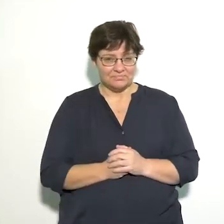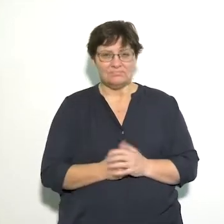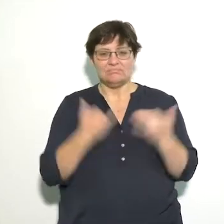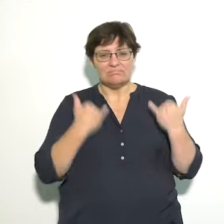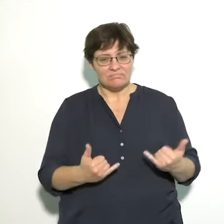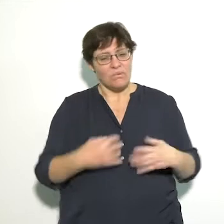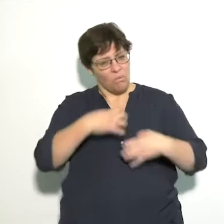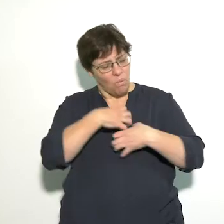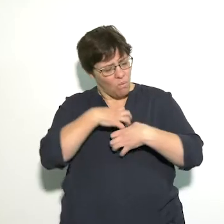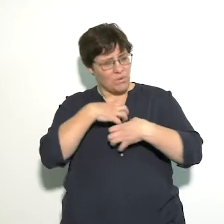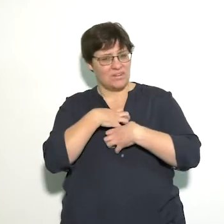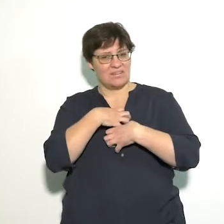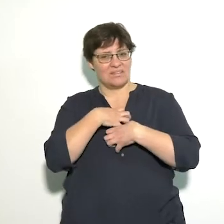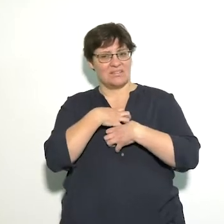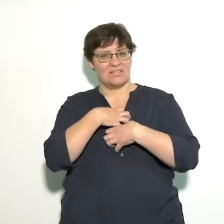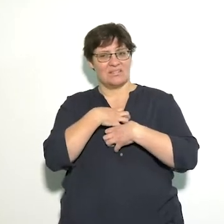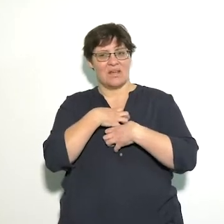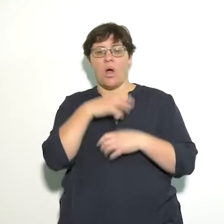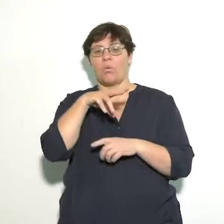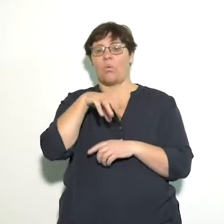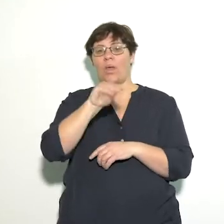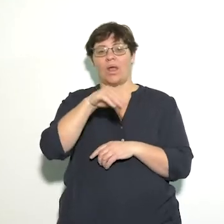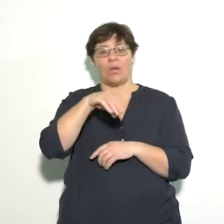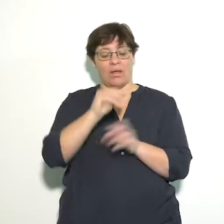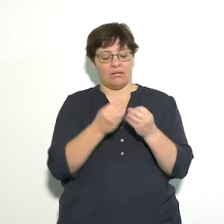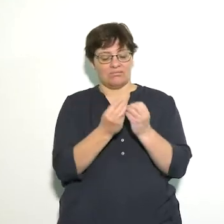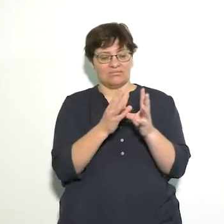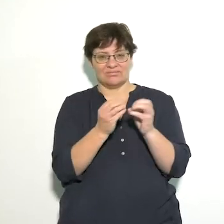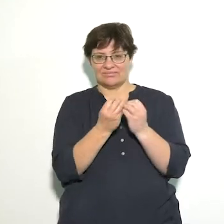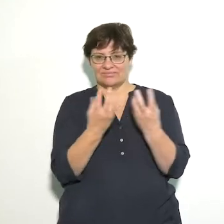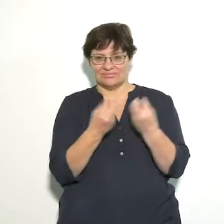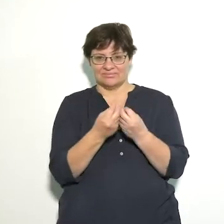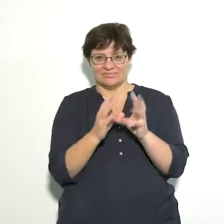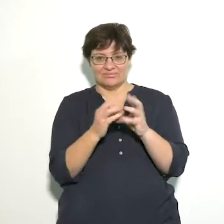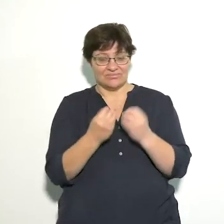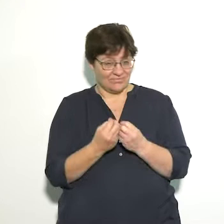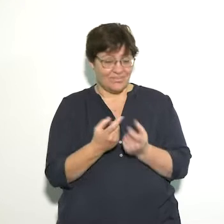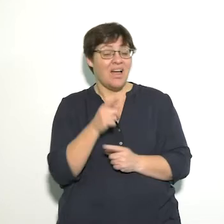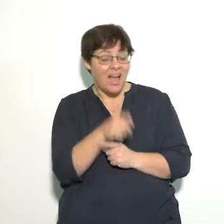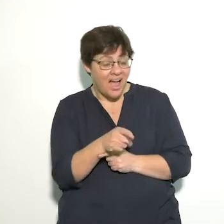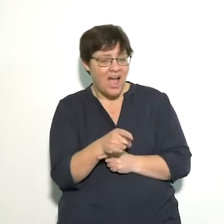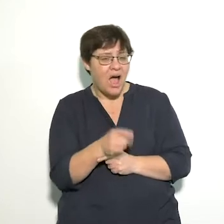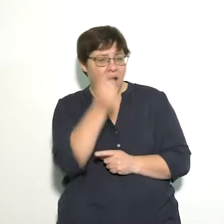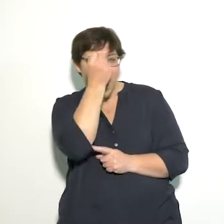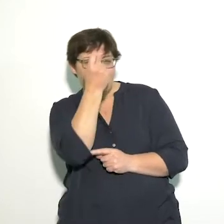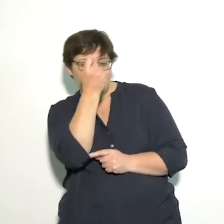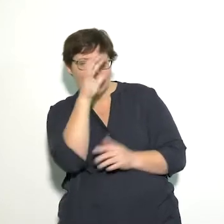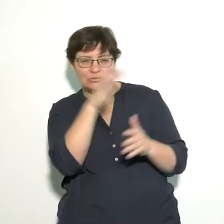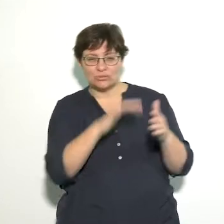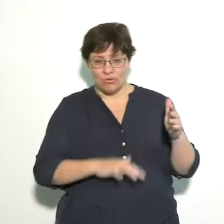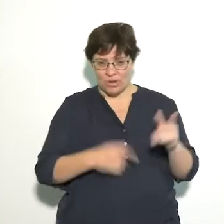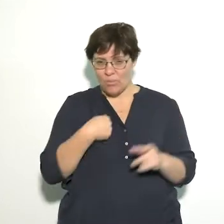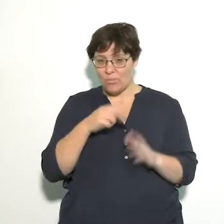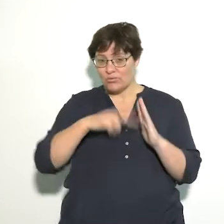we're going to make our very own quack quack to help us comprehend a story, any story that we